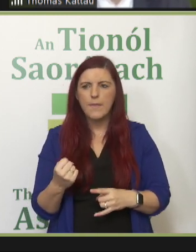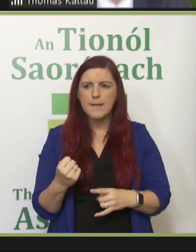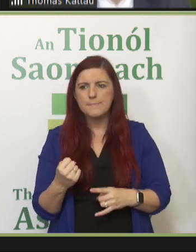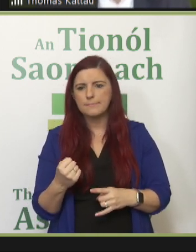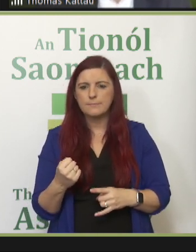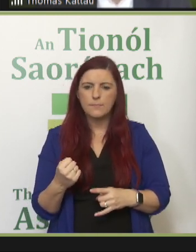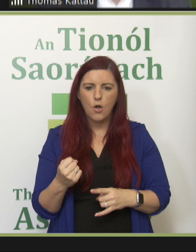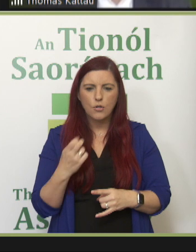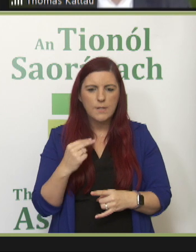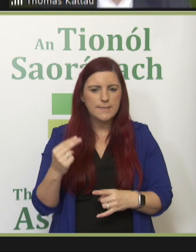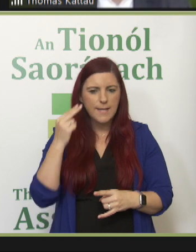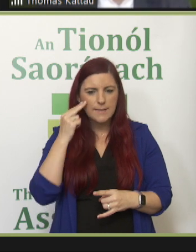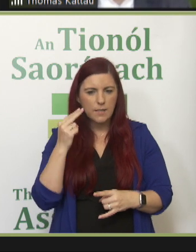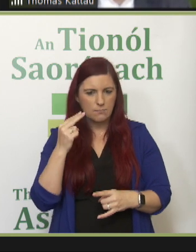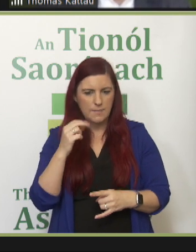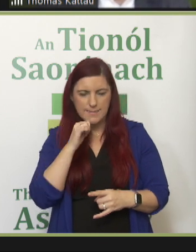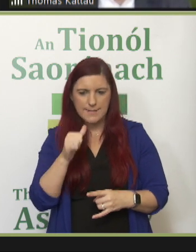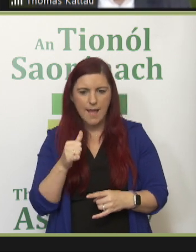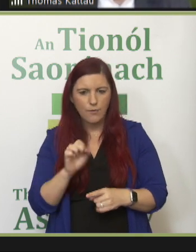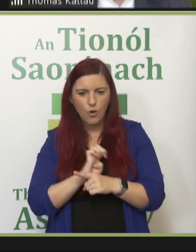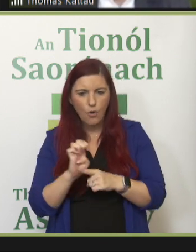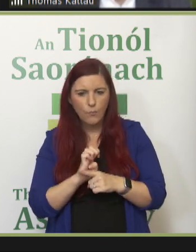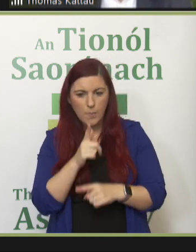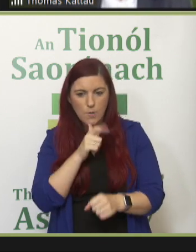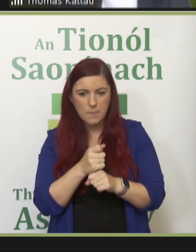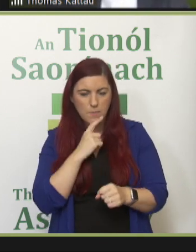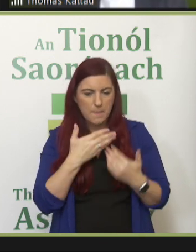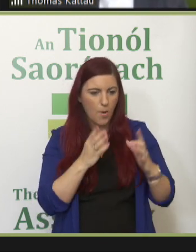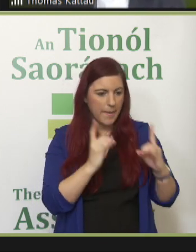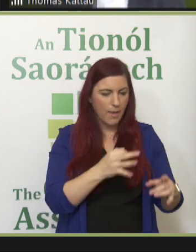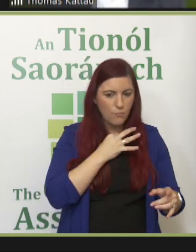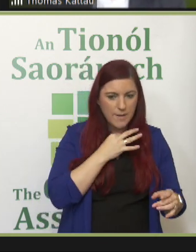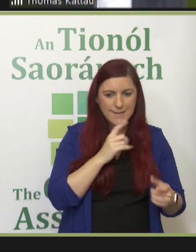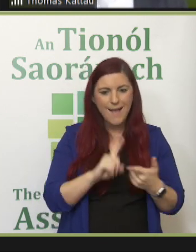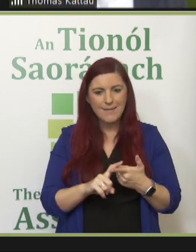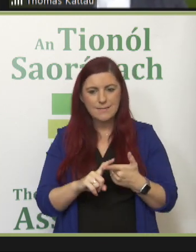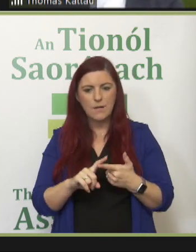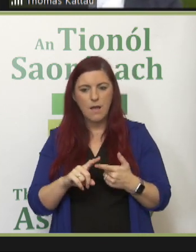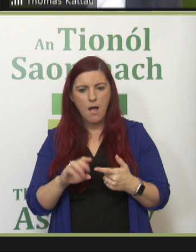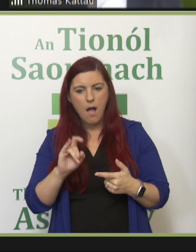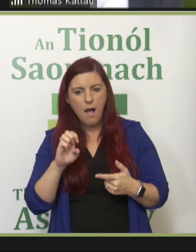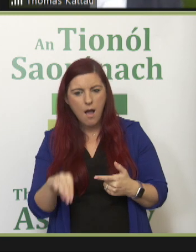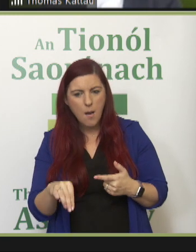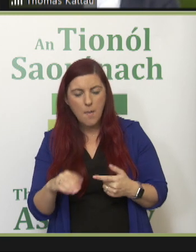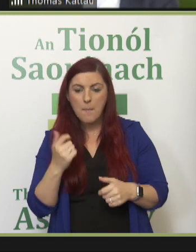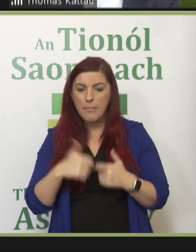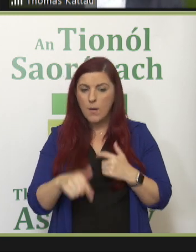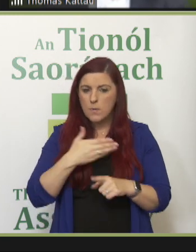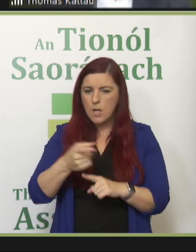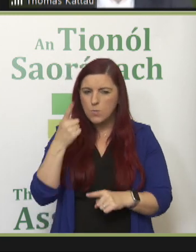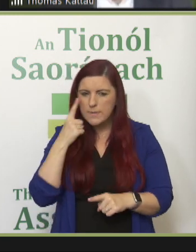the drug-related harms, not only in terms of the public health risks, but also we have seen the unintended consequences and